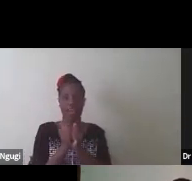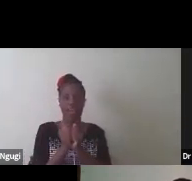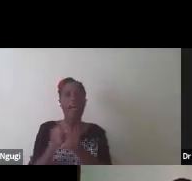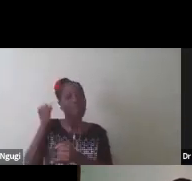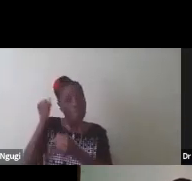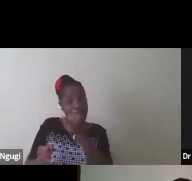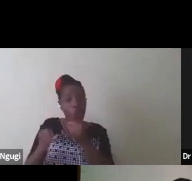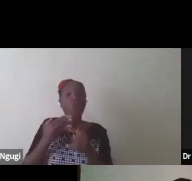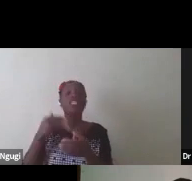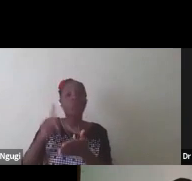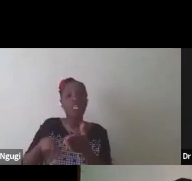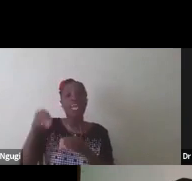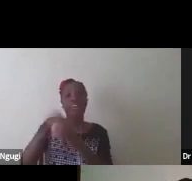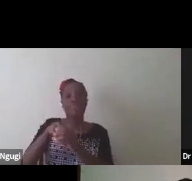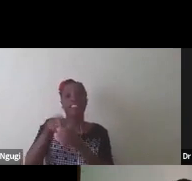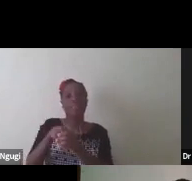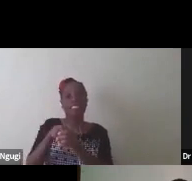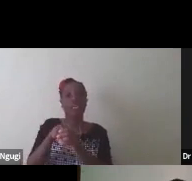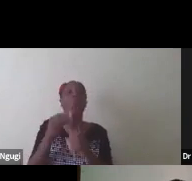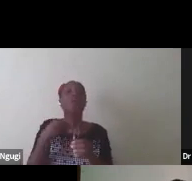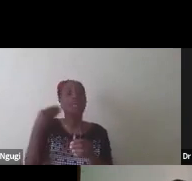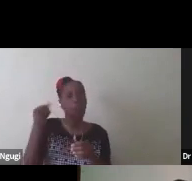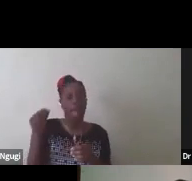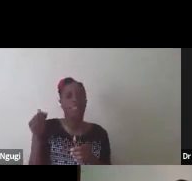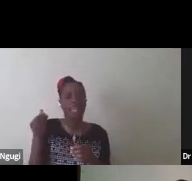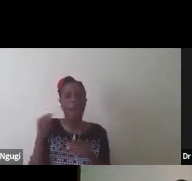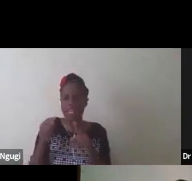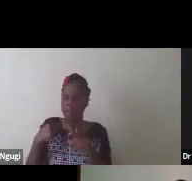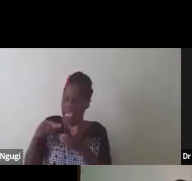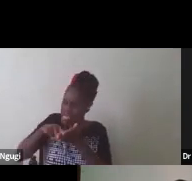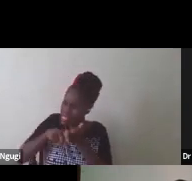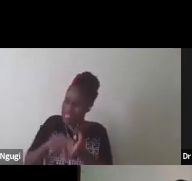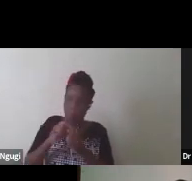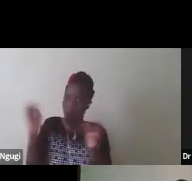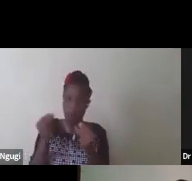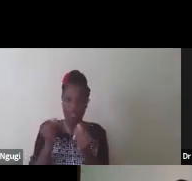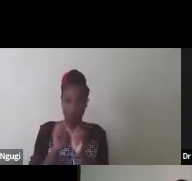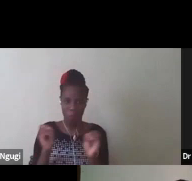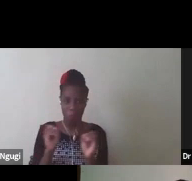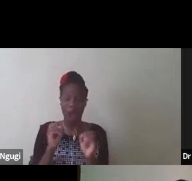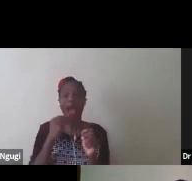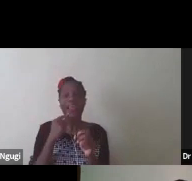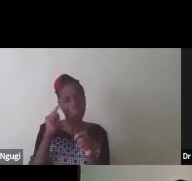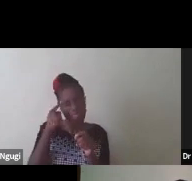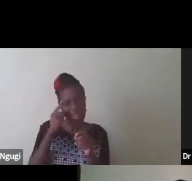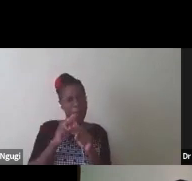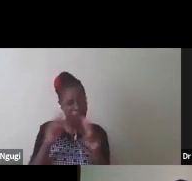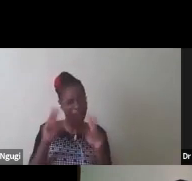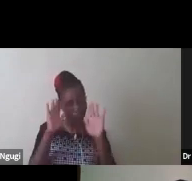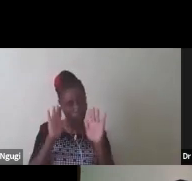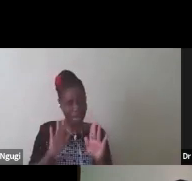it. We need some investment. But I didn't want to put a lot of emphasis on the money. I said first is changing the people's mind, their heart